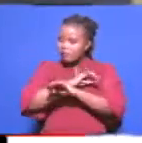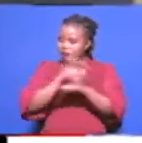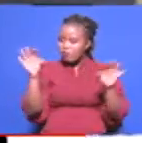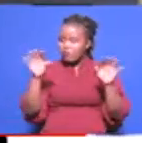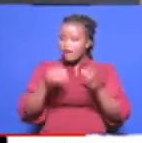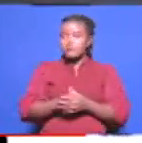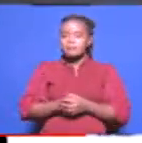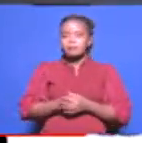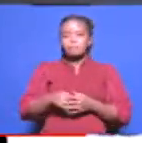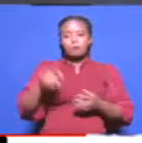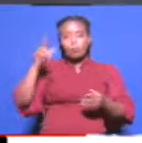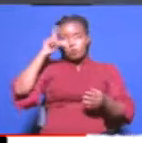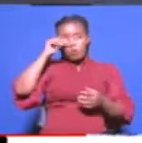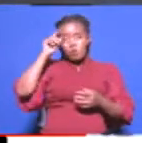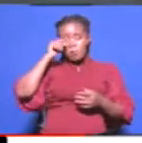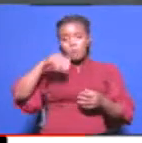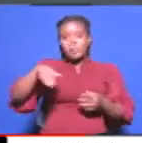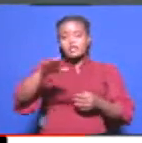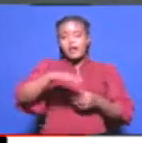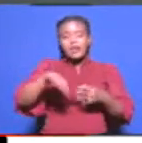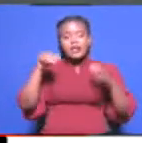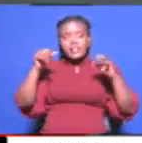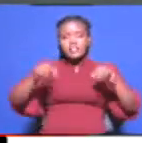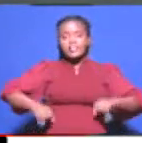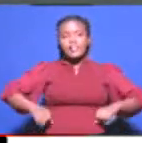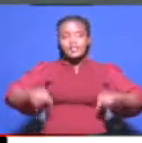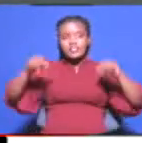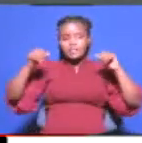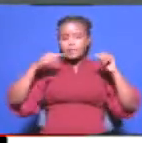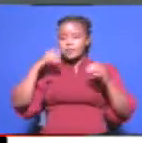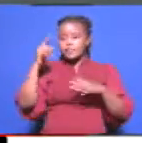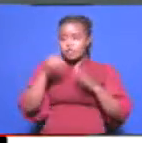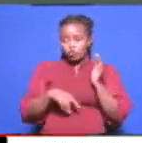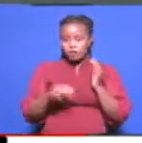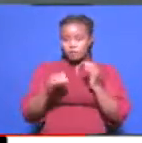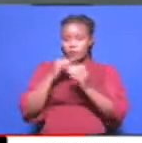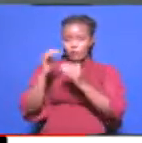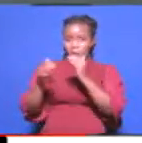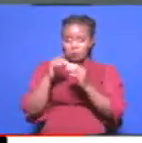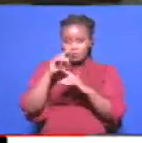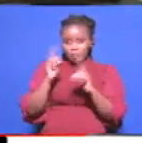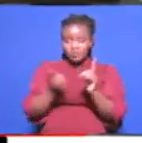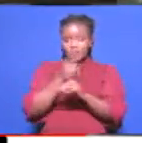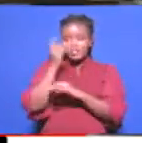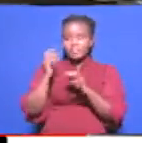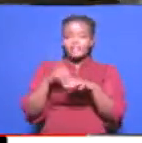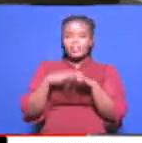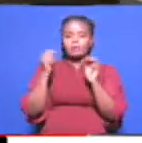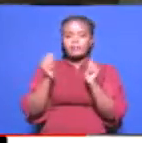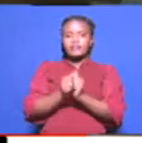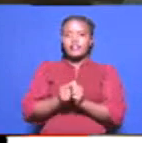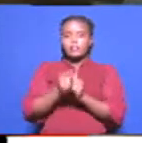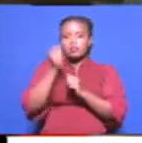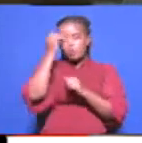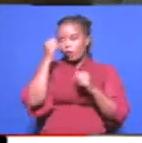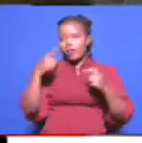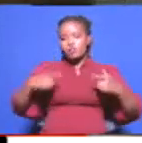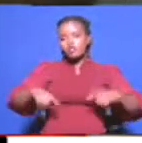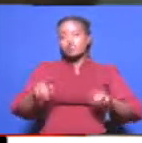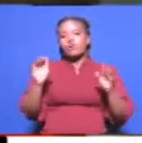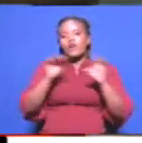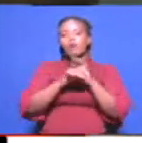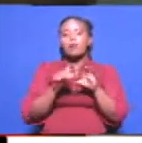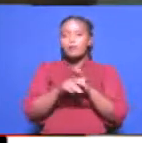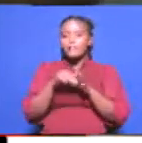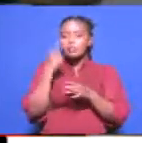Mombasa branch chairman Sheikh Twaha said the exercise started at 10 a.m., 4 hours late, to allow members who did not have their membership card